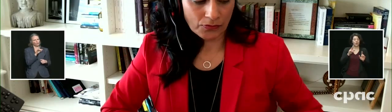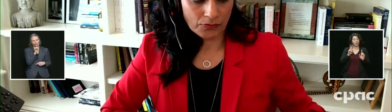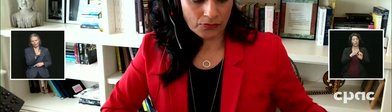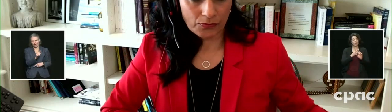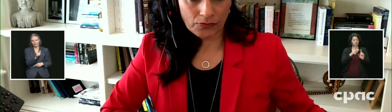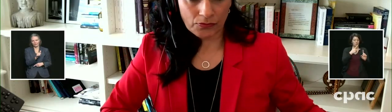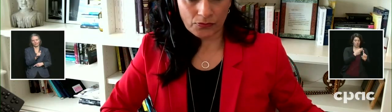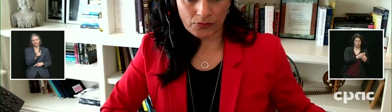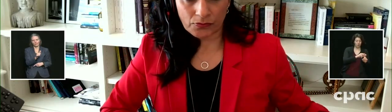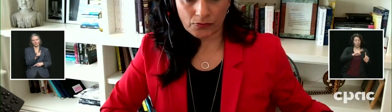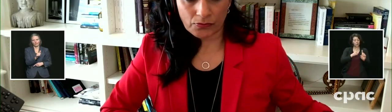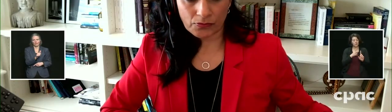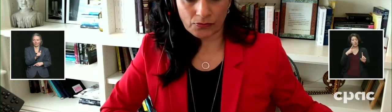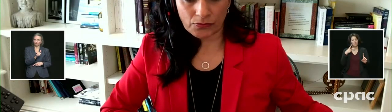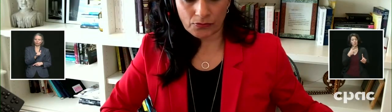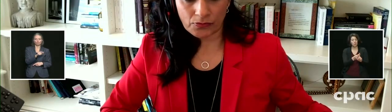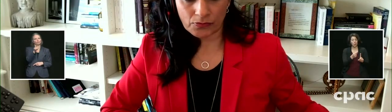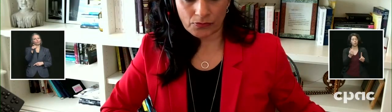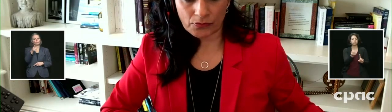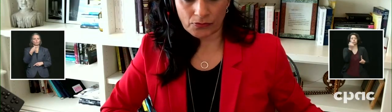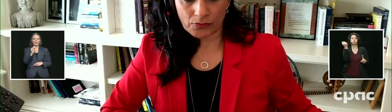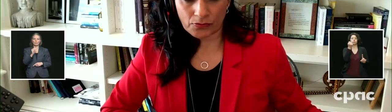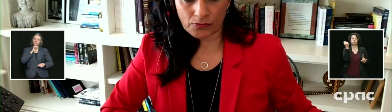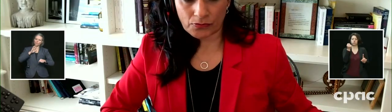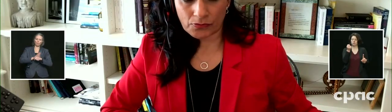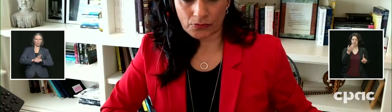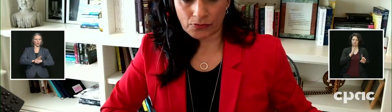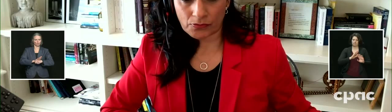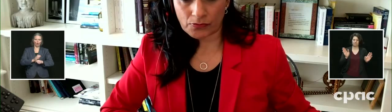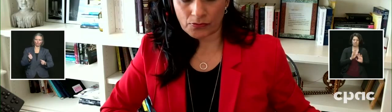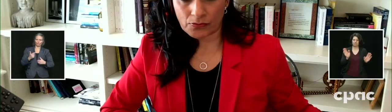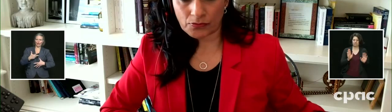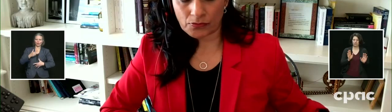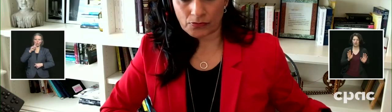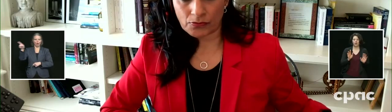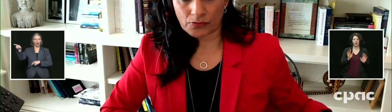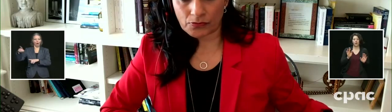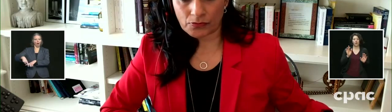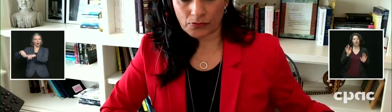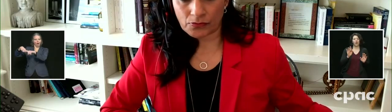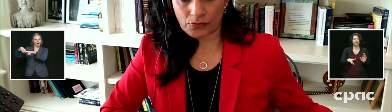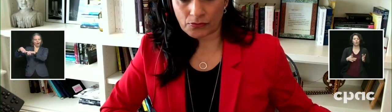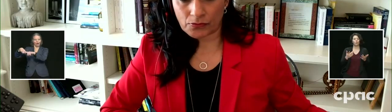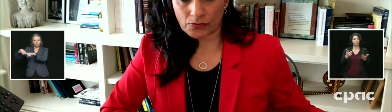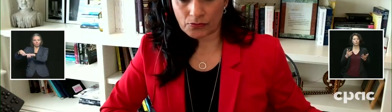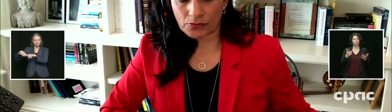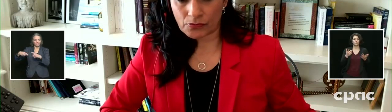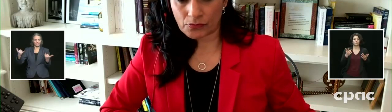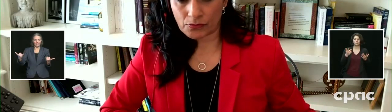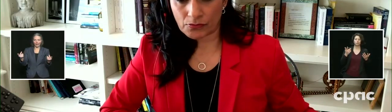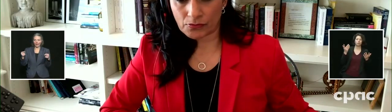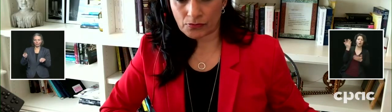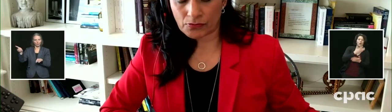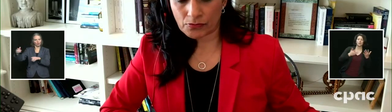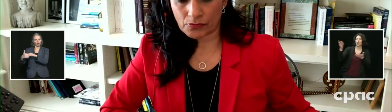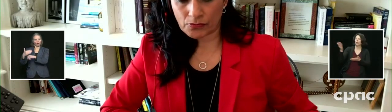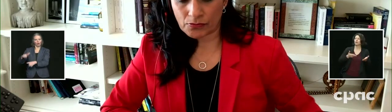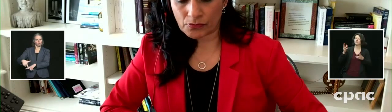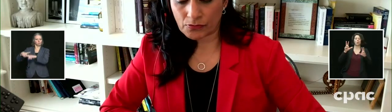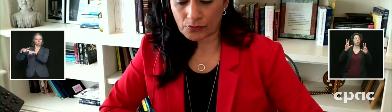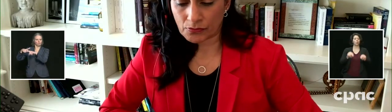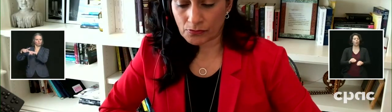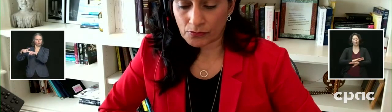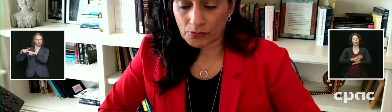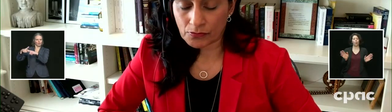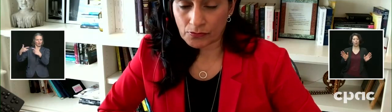be afraid of delivery problems. And yet that's exactly what's happening now. So in light